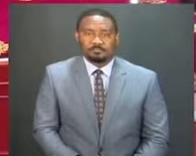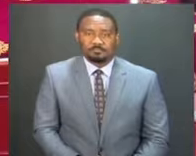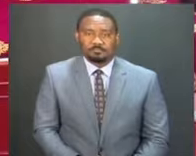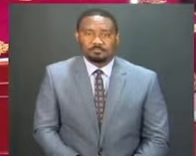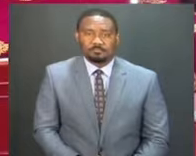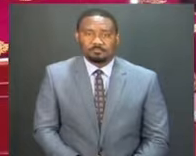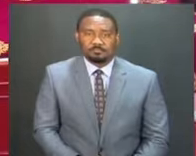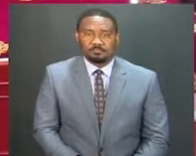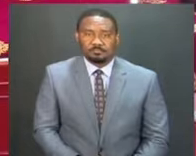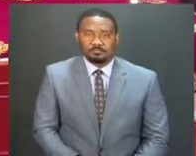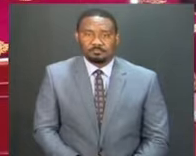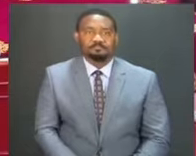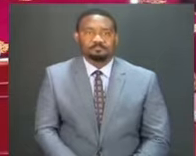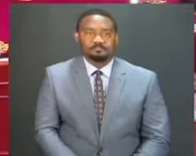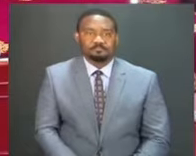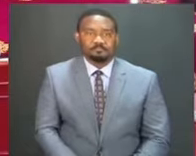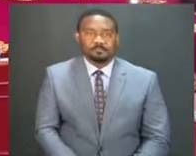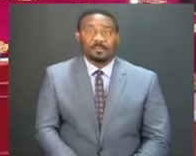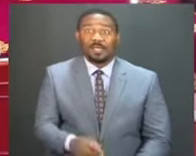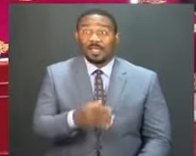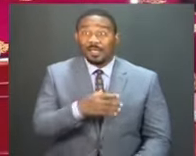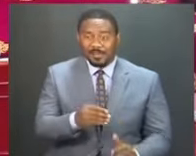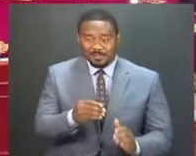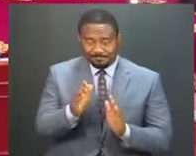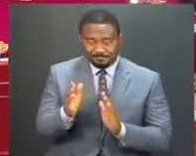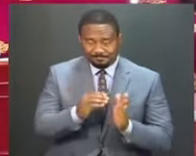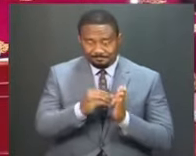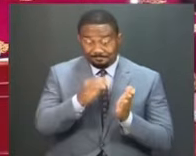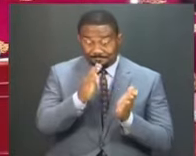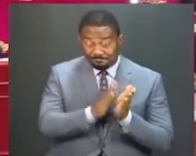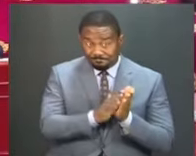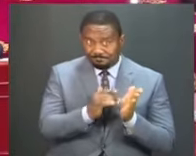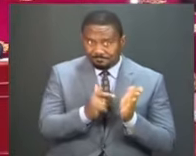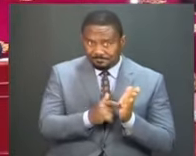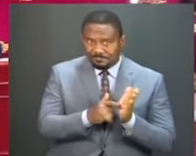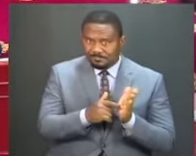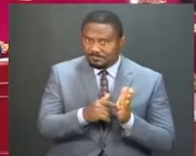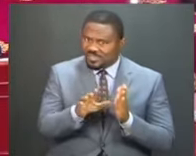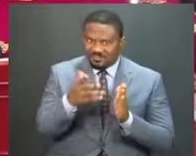In drafting these rules, we took it becomes an order.